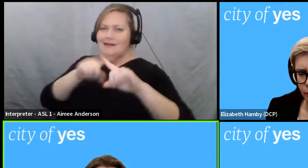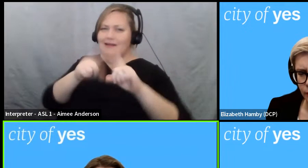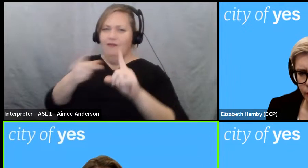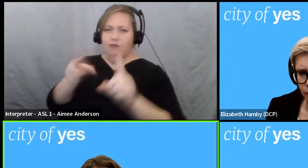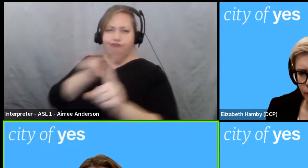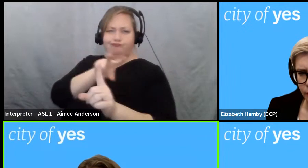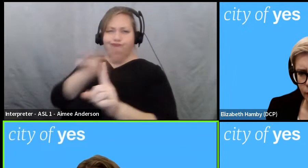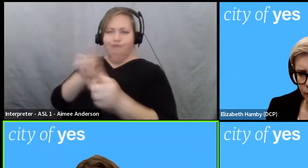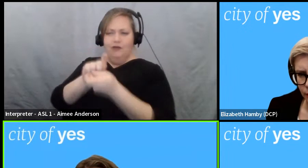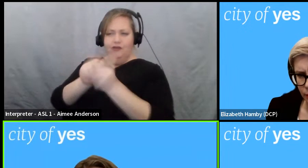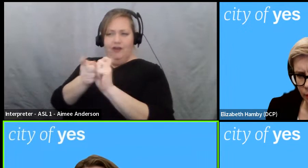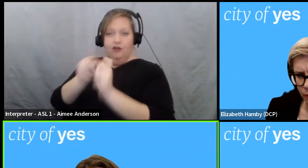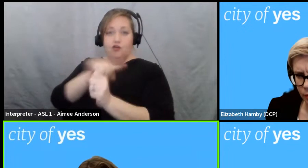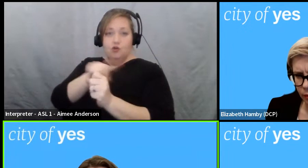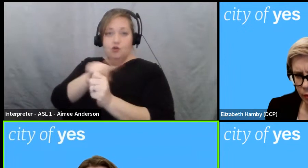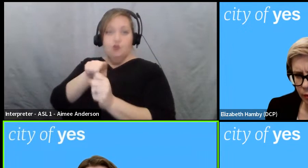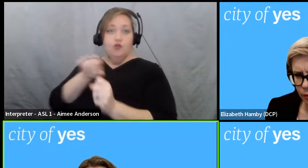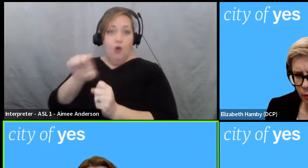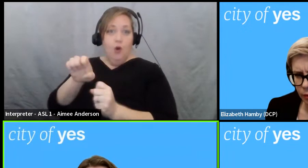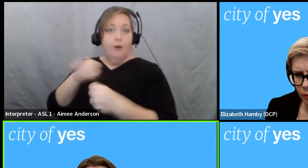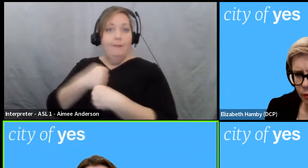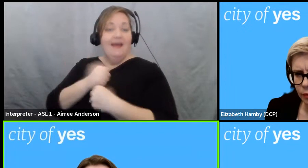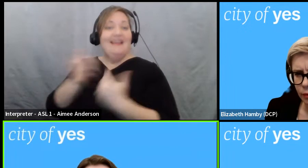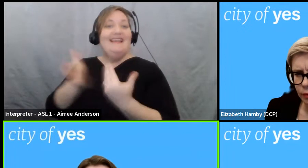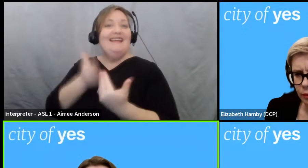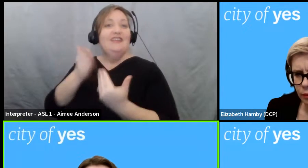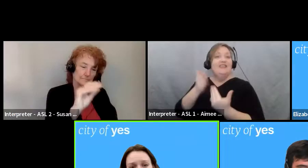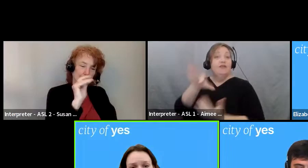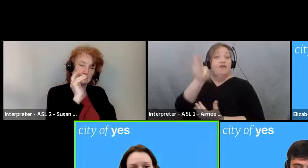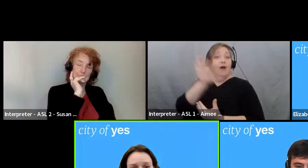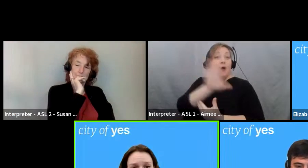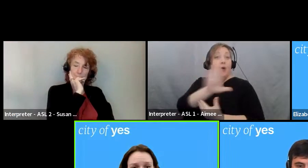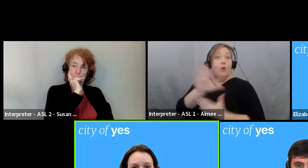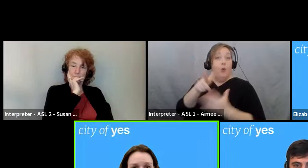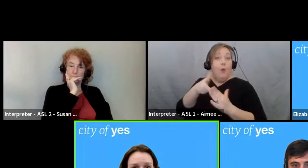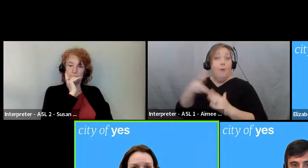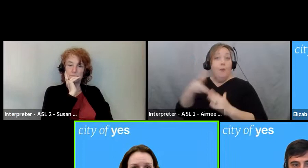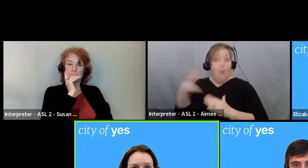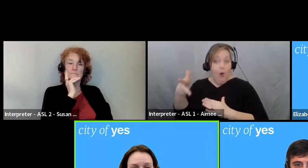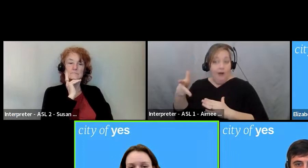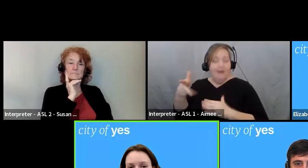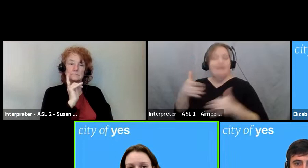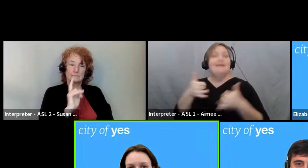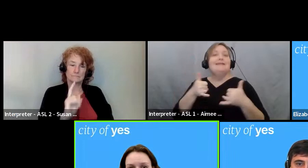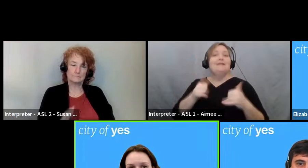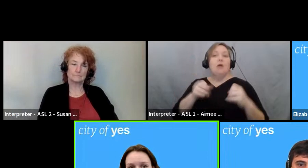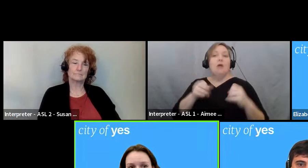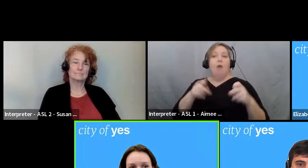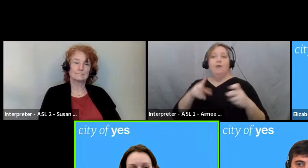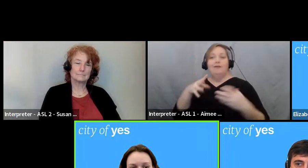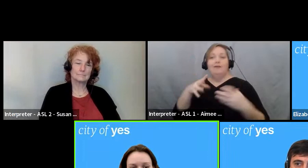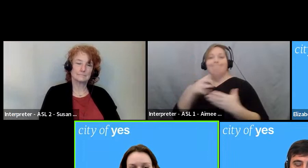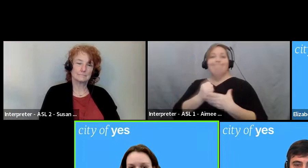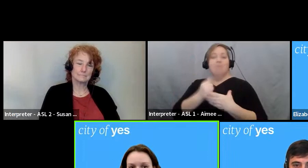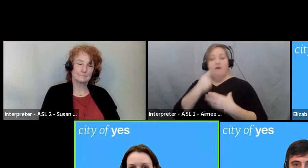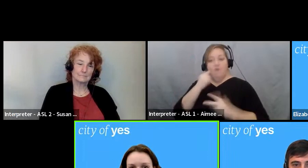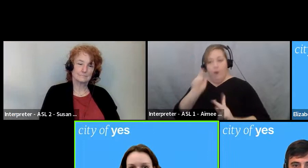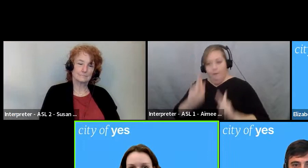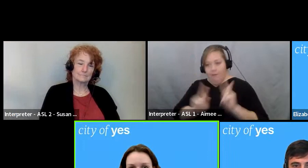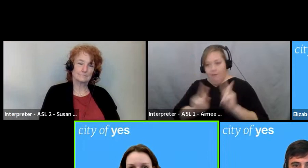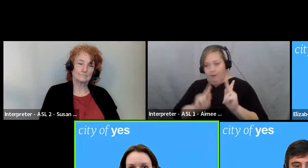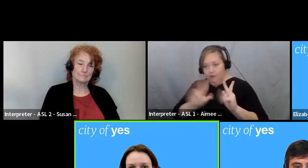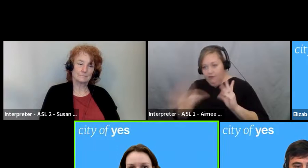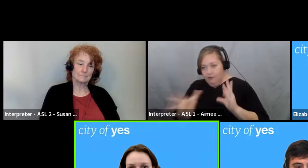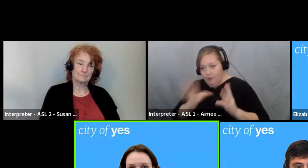to the zoning that make it easier to locate your parking, so that there will still be opportunities for people to add